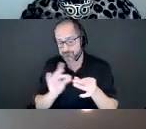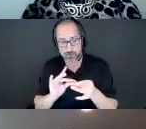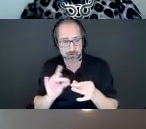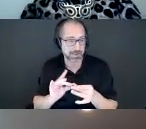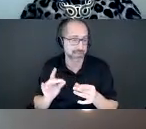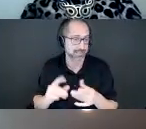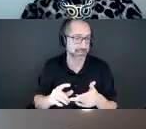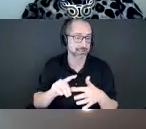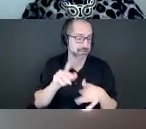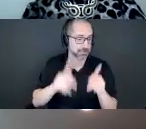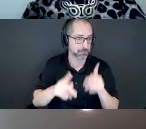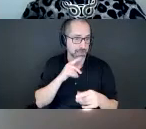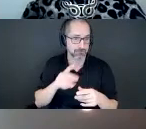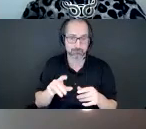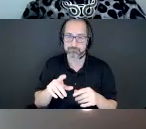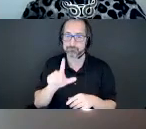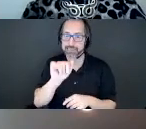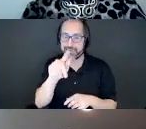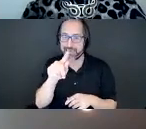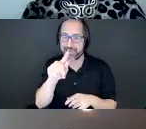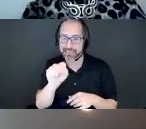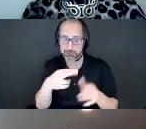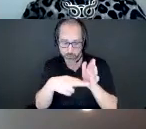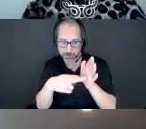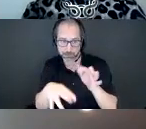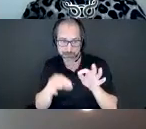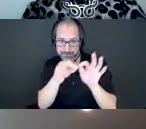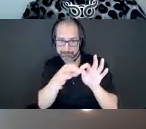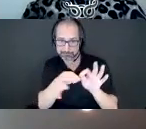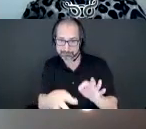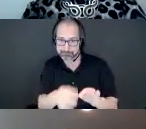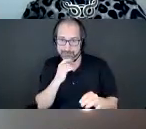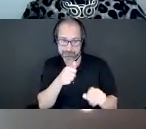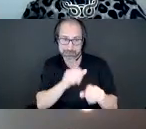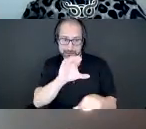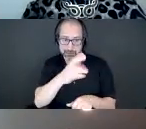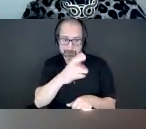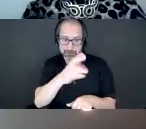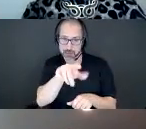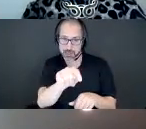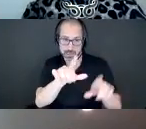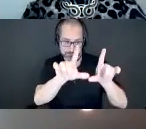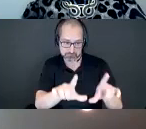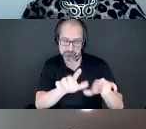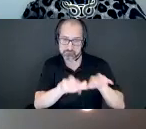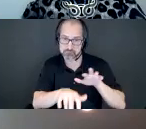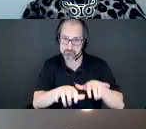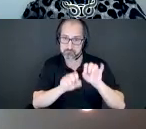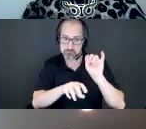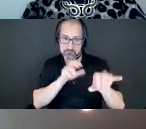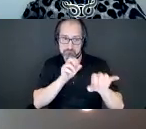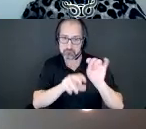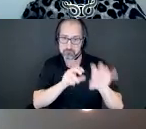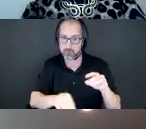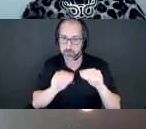links to some resources in the chat box. It's informing people that where they can get further information, and